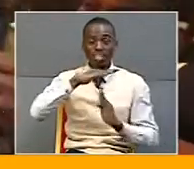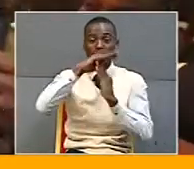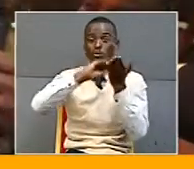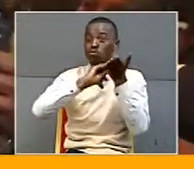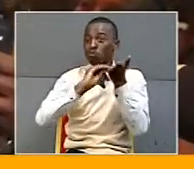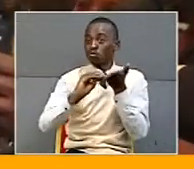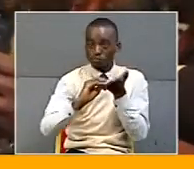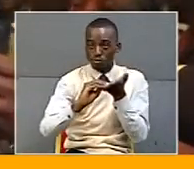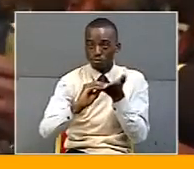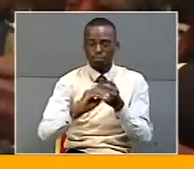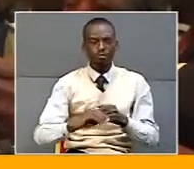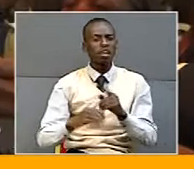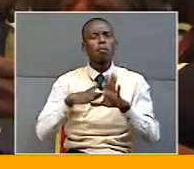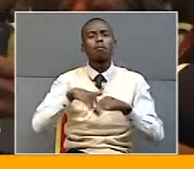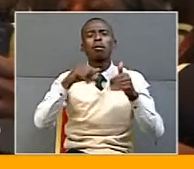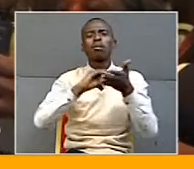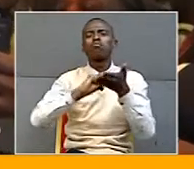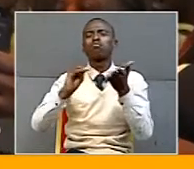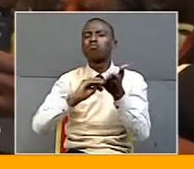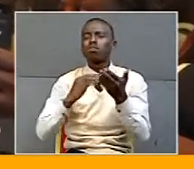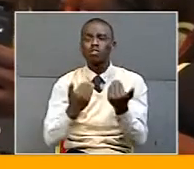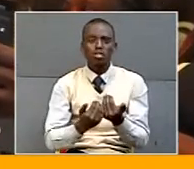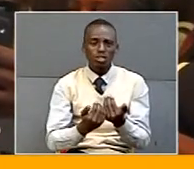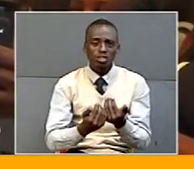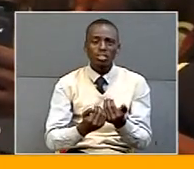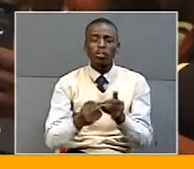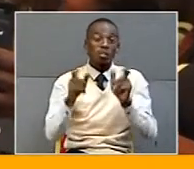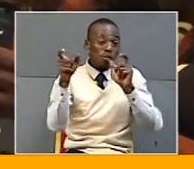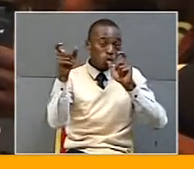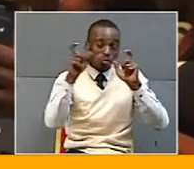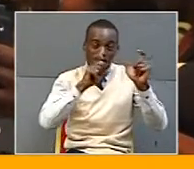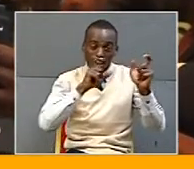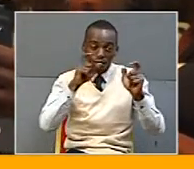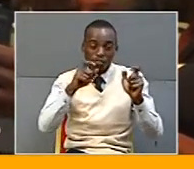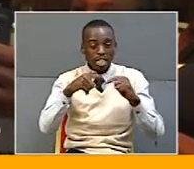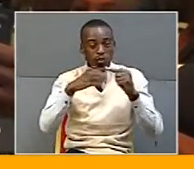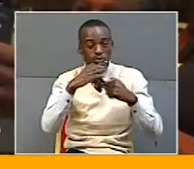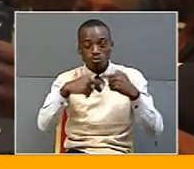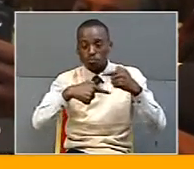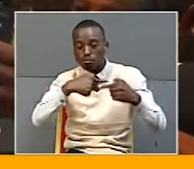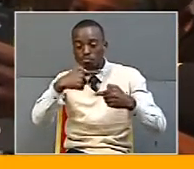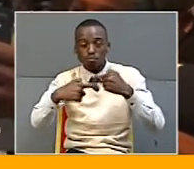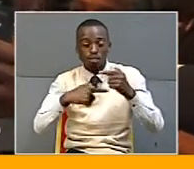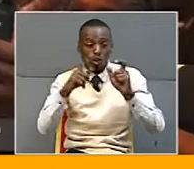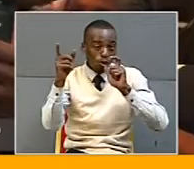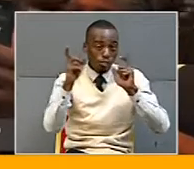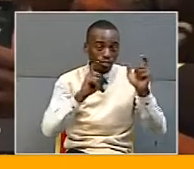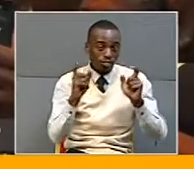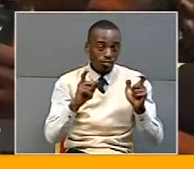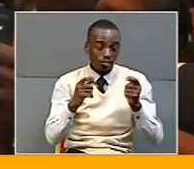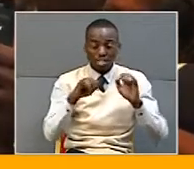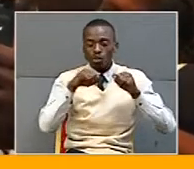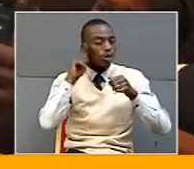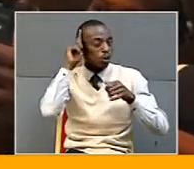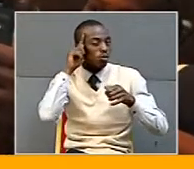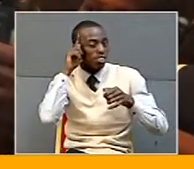These very members of Parliament were misbehaving. So she has been observing the trend. They even tried to